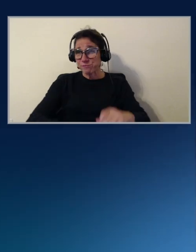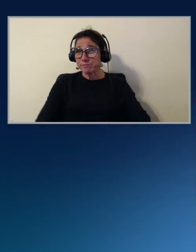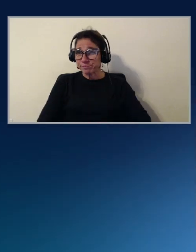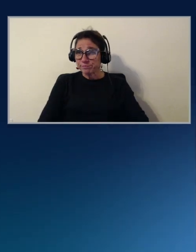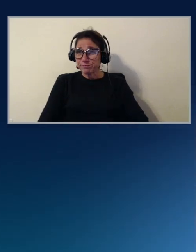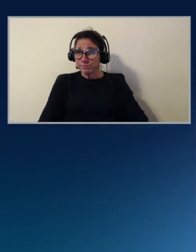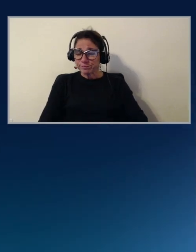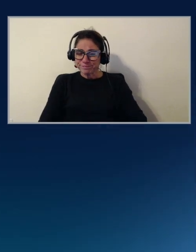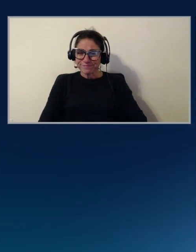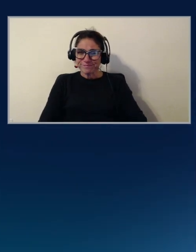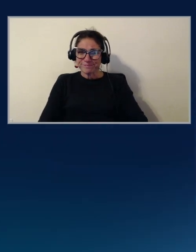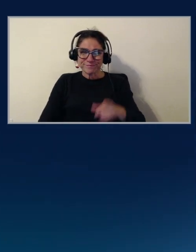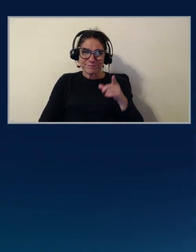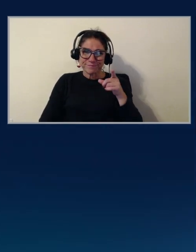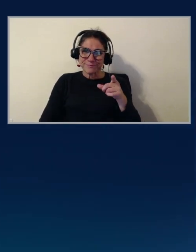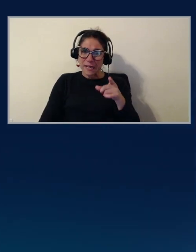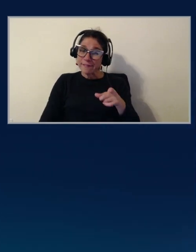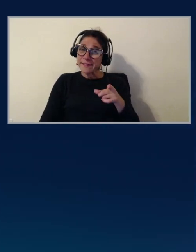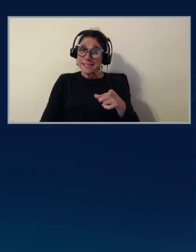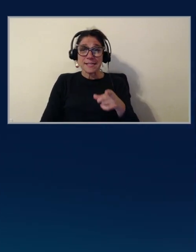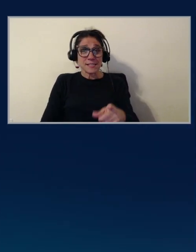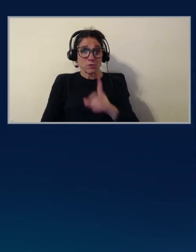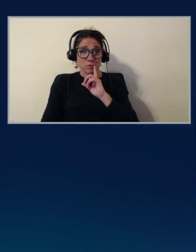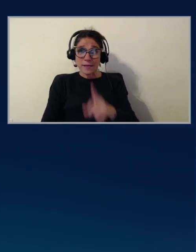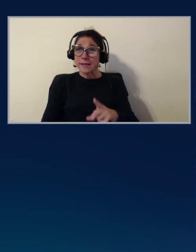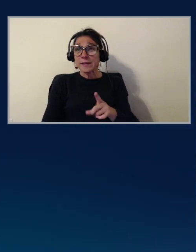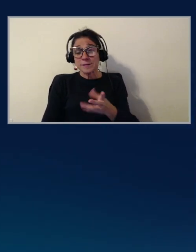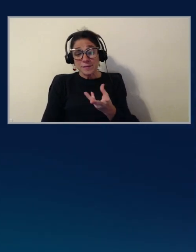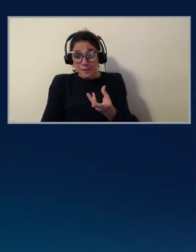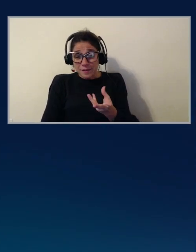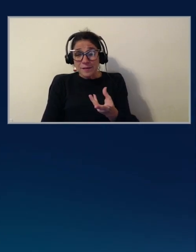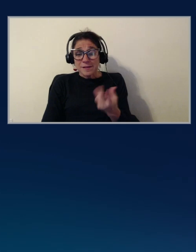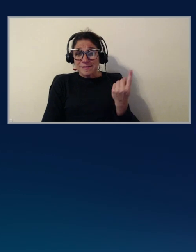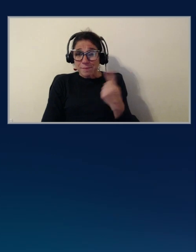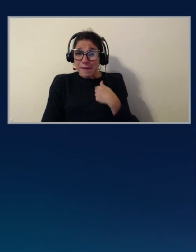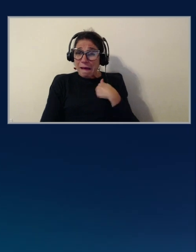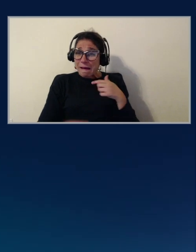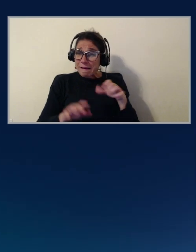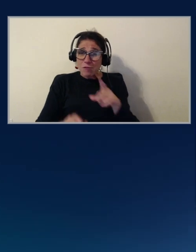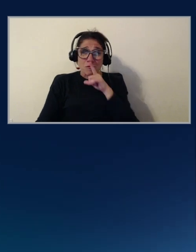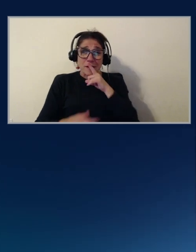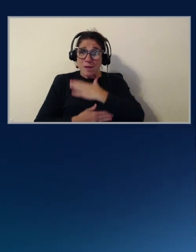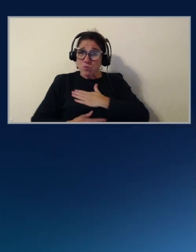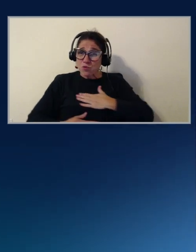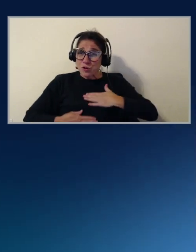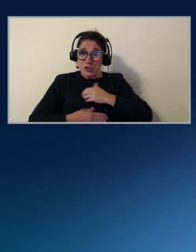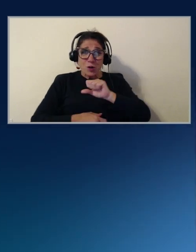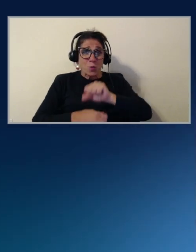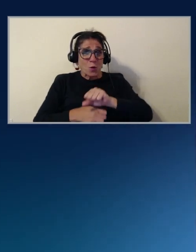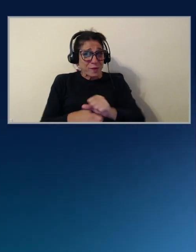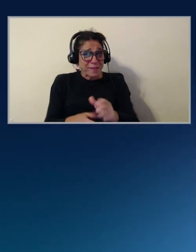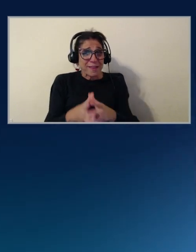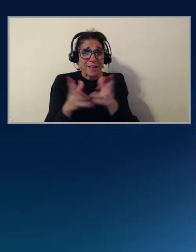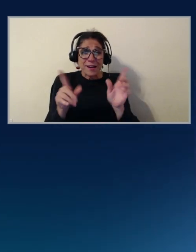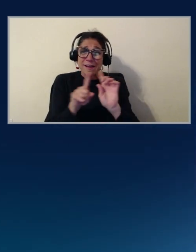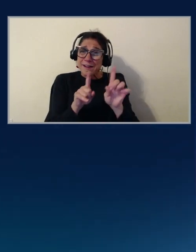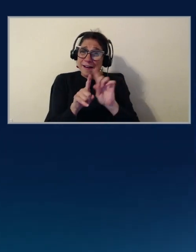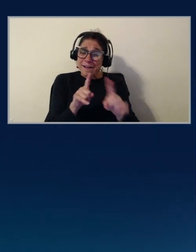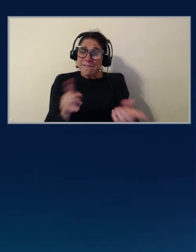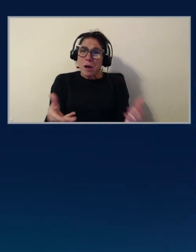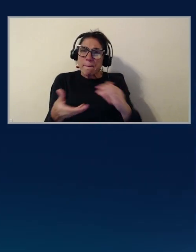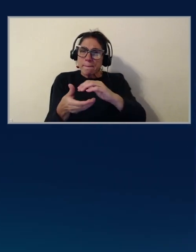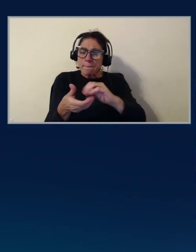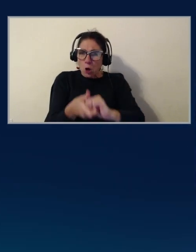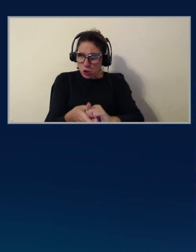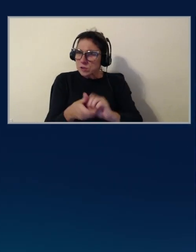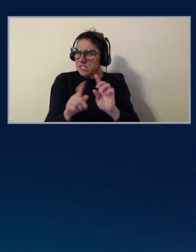Yeah, this is legitimately something that I can really appreciate. I work with a lot of different partners in shapes and sizes,